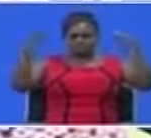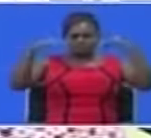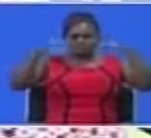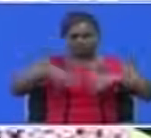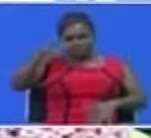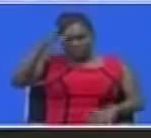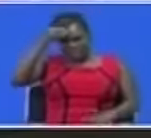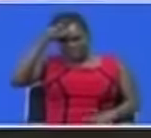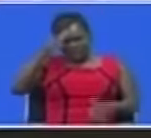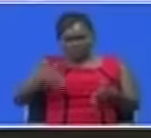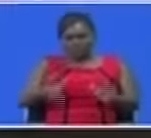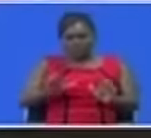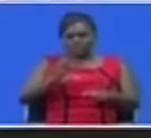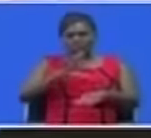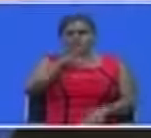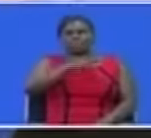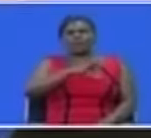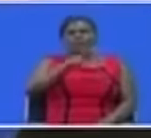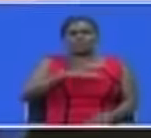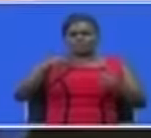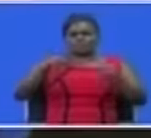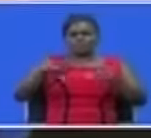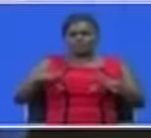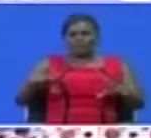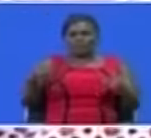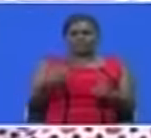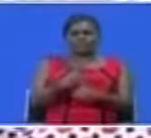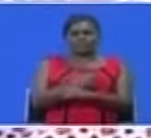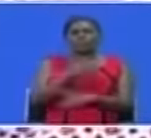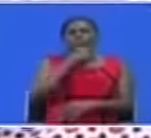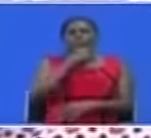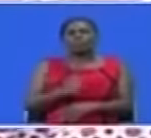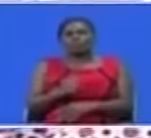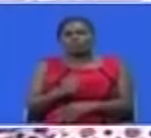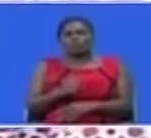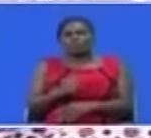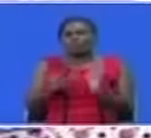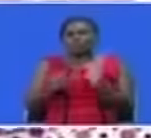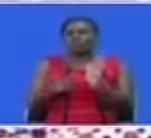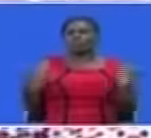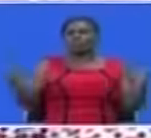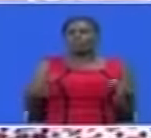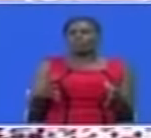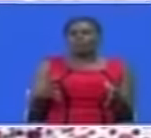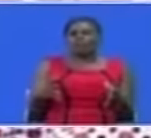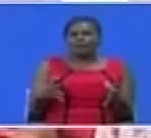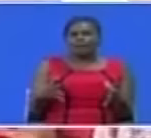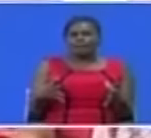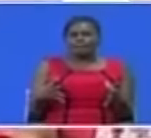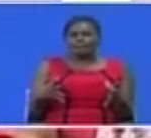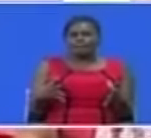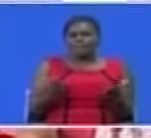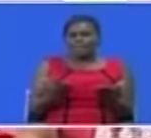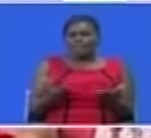Gathered and eager to learn new ways of earning a living, the diverse age difference is evident. The role of enfranchisement is for